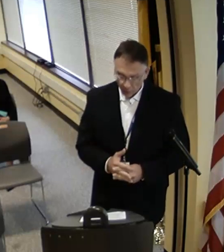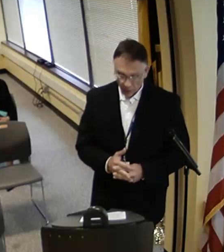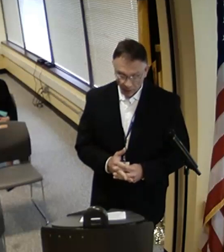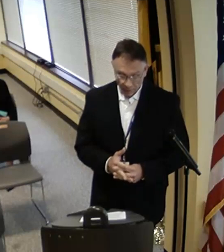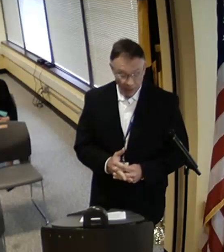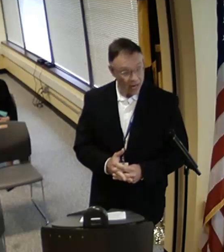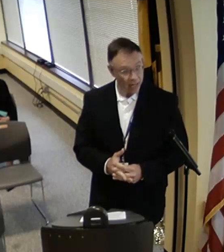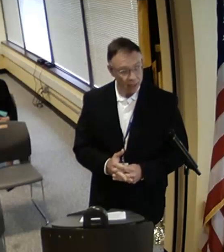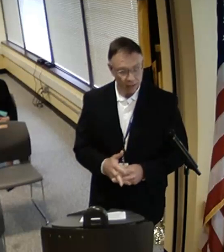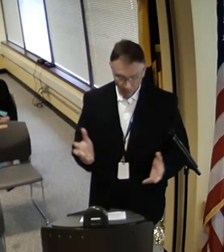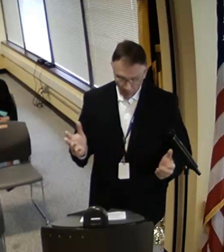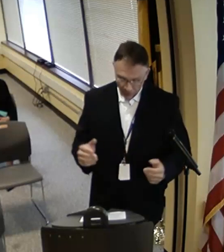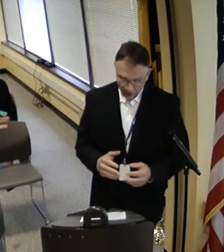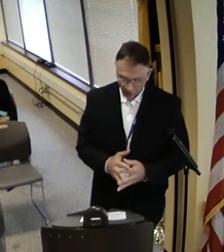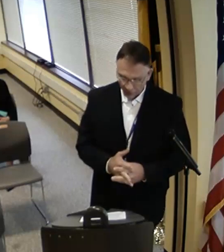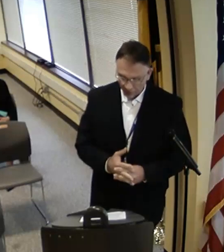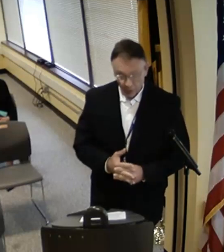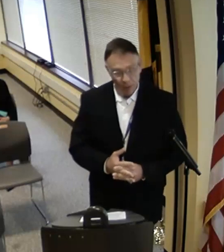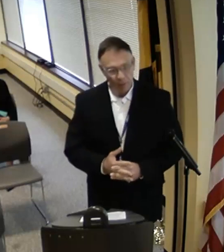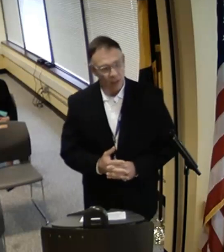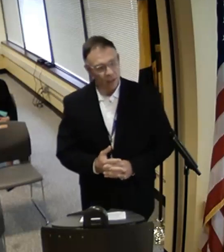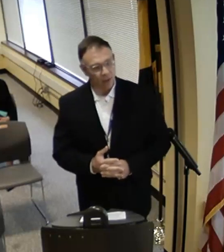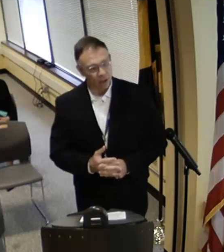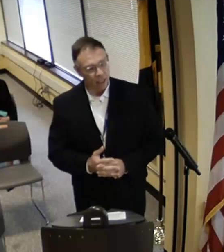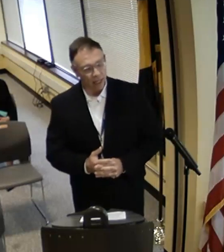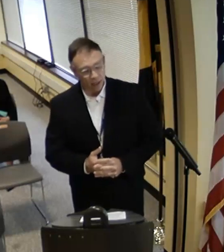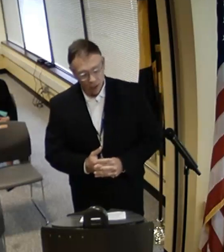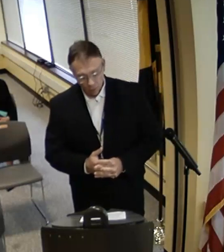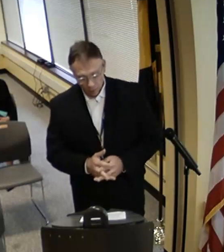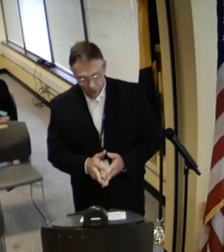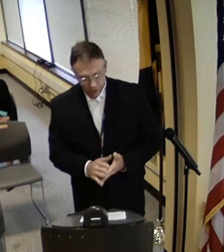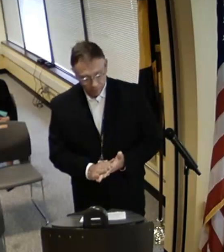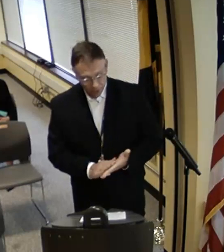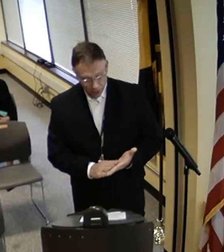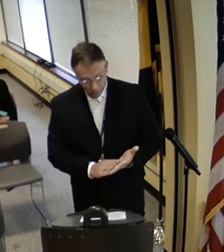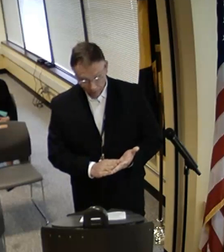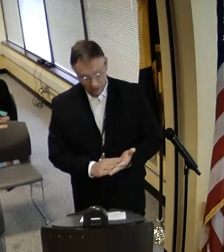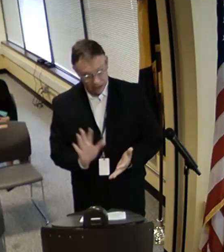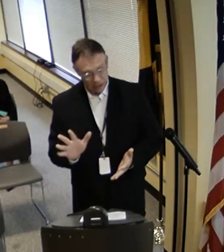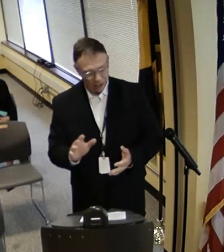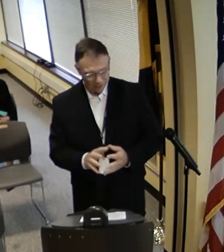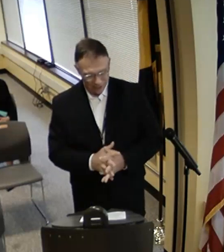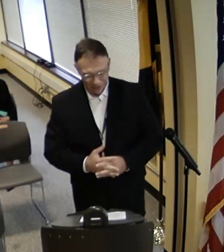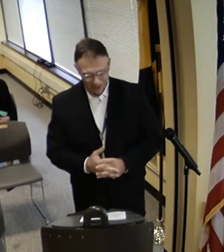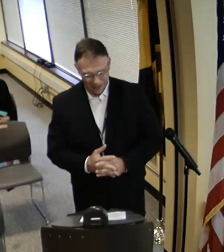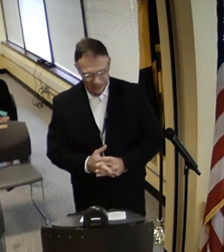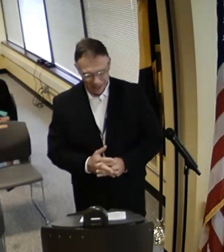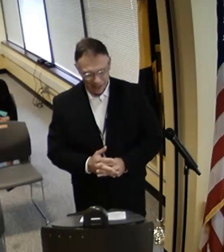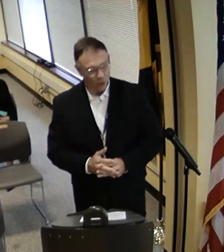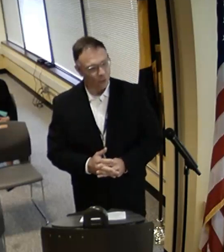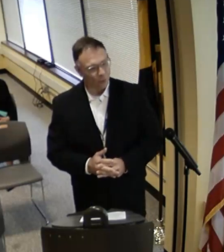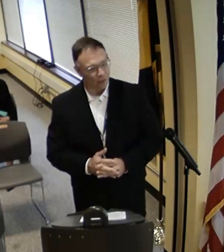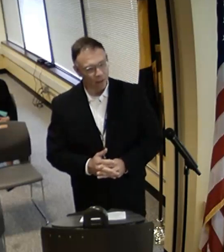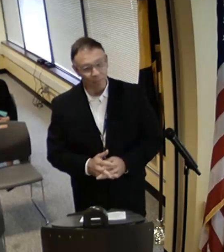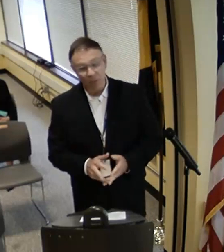with you a few of the highlights for both yourself and then for the public to also understand what we're doing. I've got 6 items here today